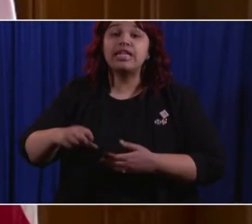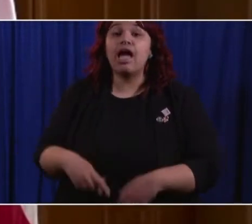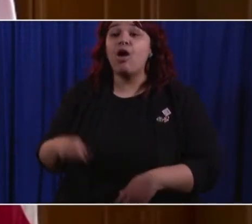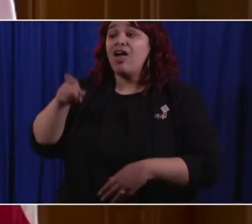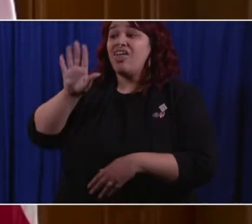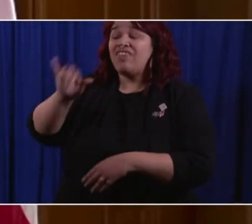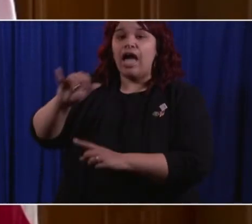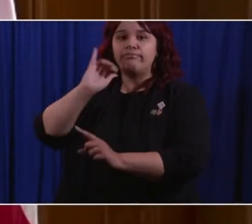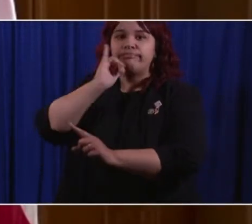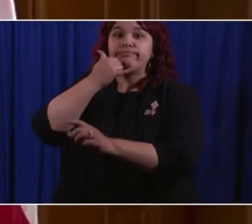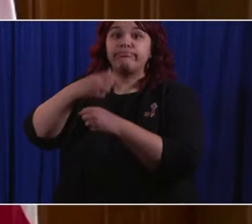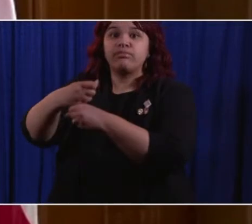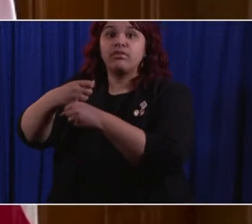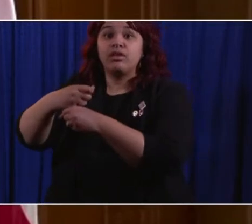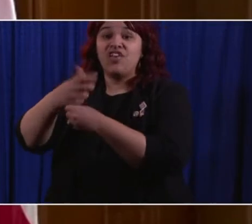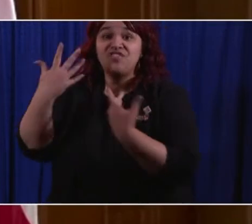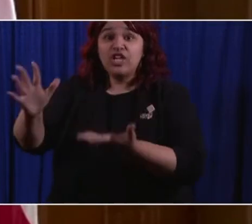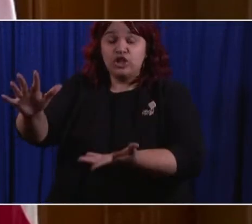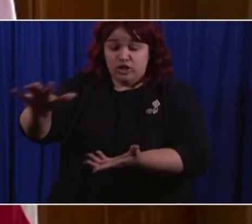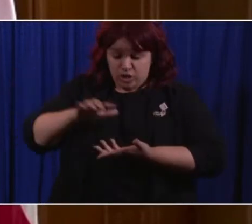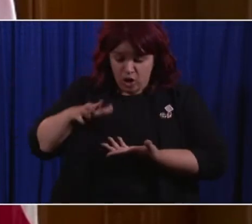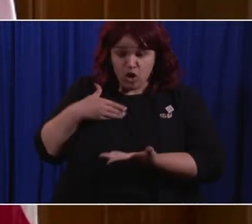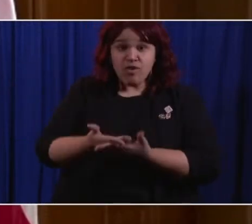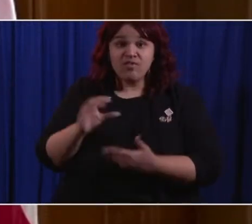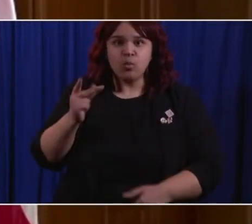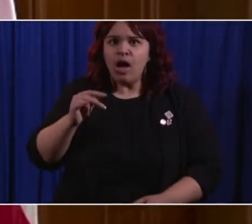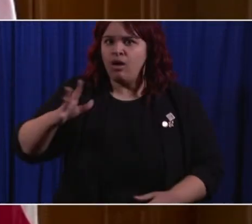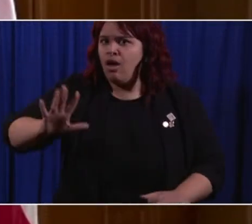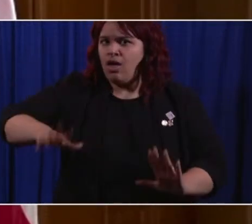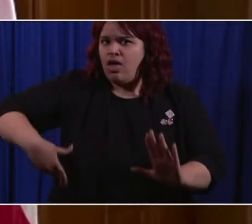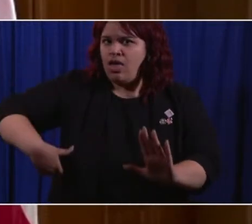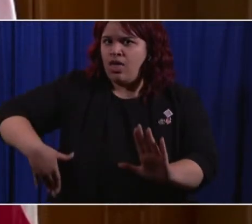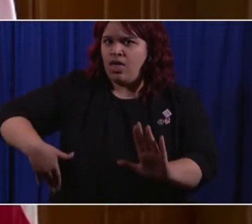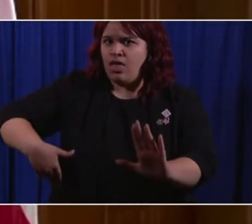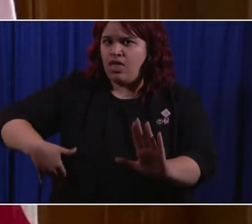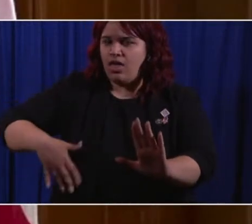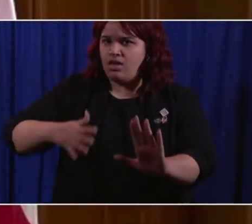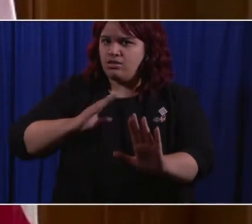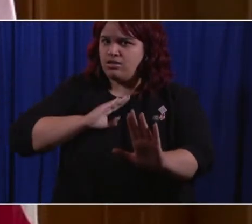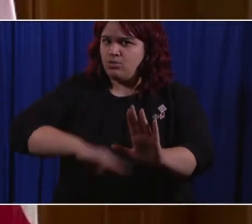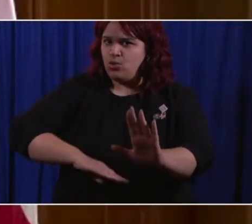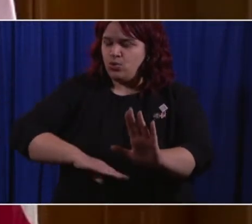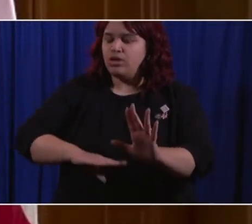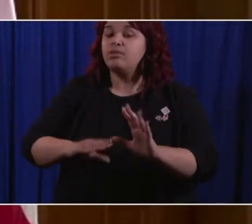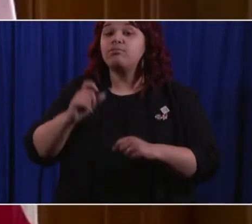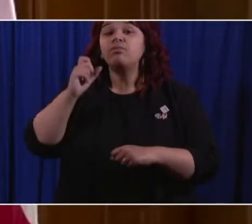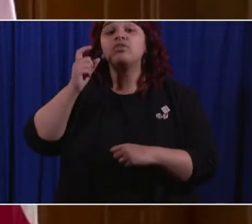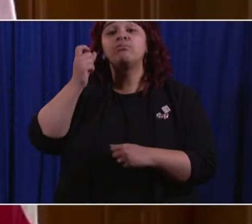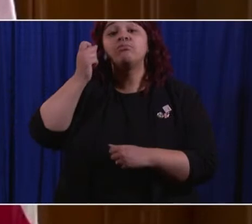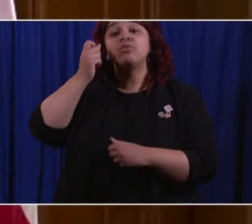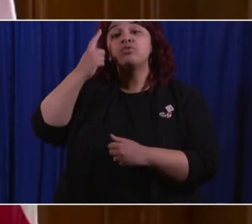not impact, for the next few weeks. The amount that we're receiving next week, which is